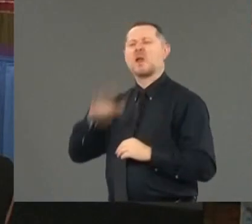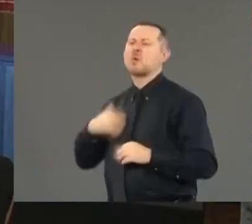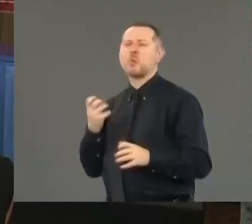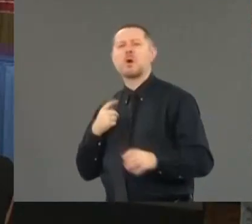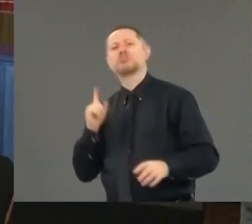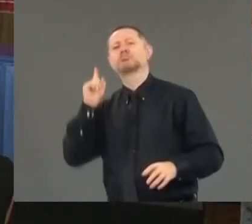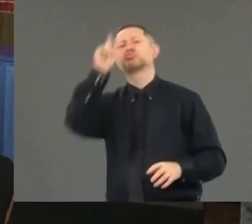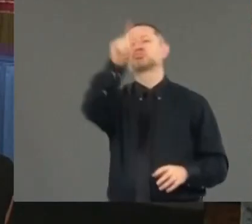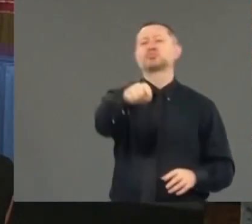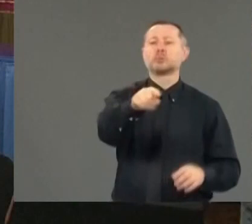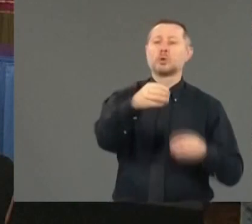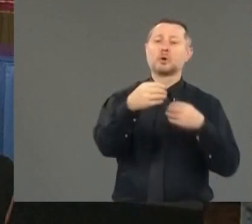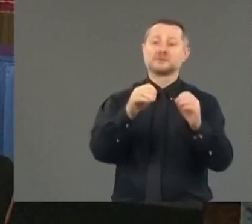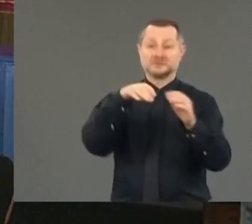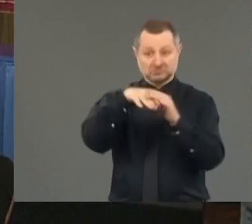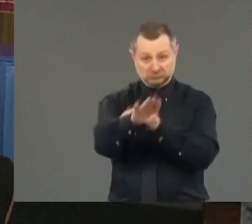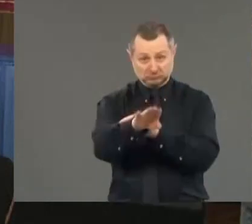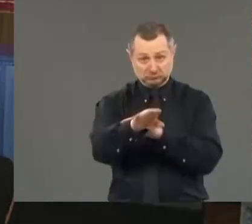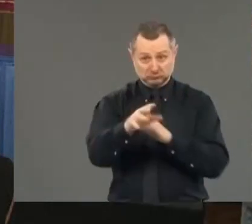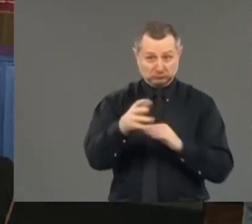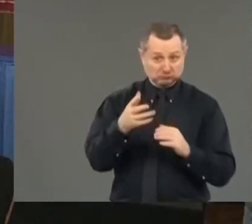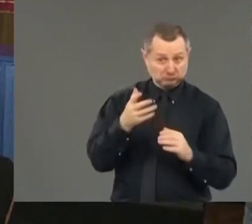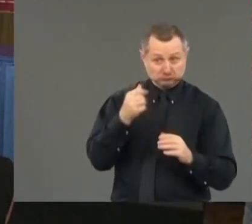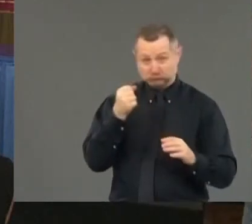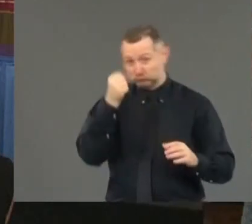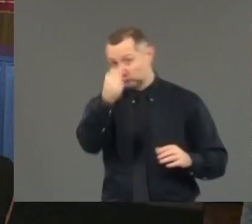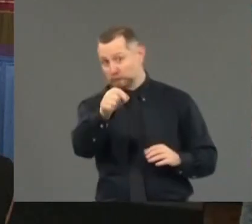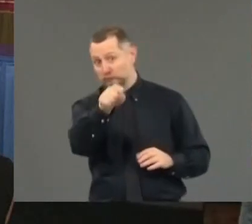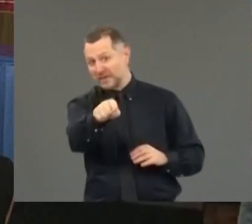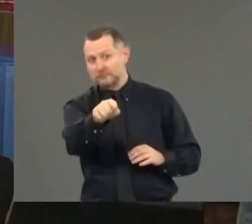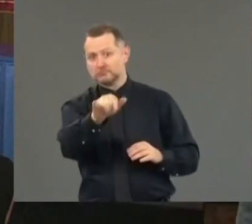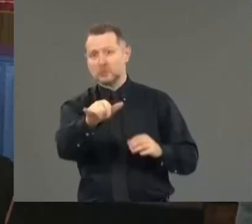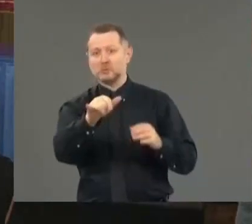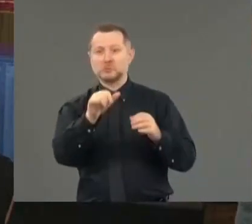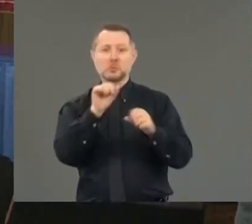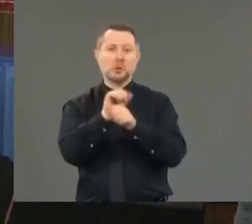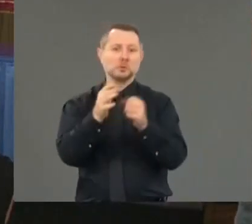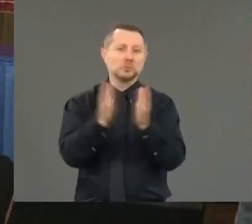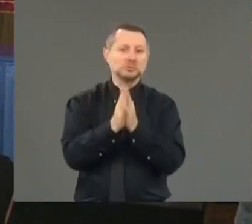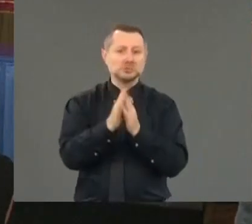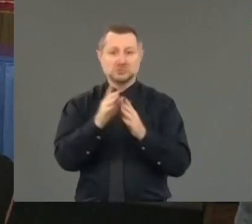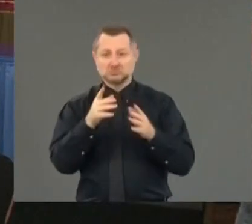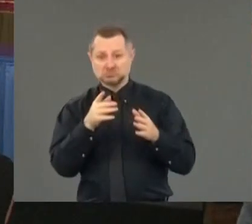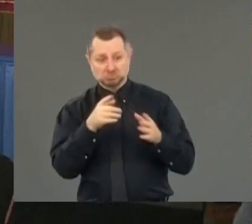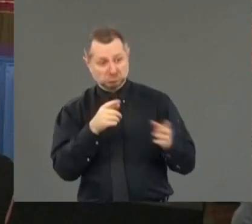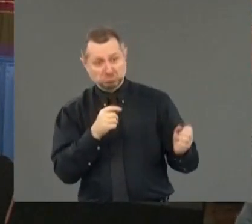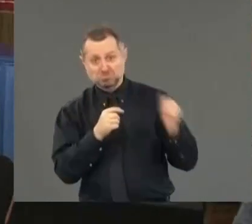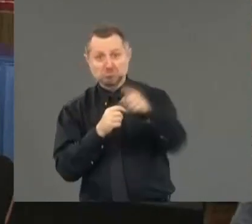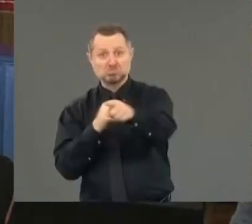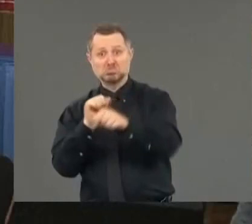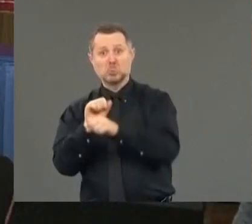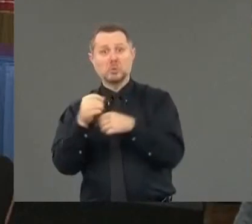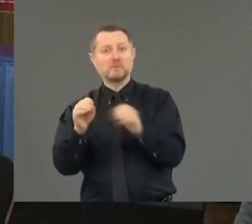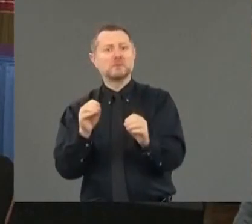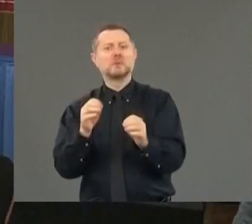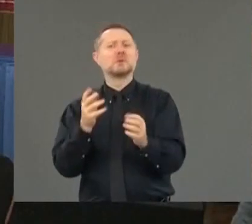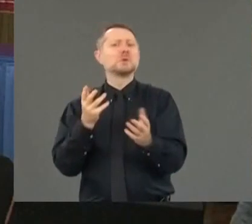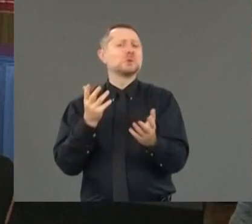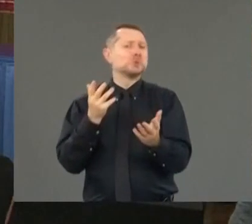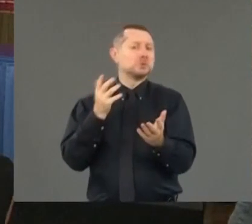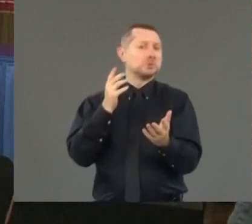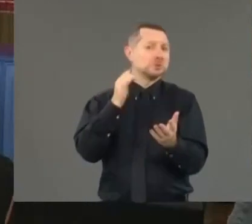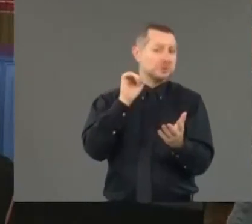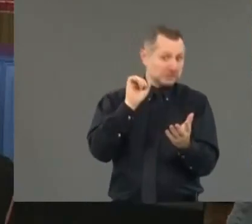of getting that person, a request being made for that person to go into the